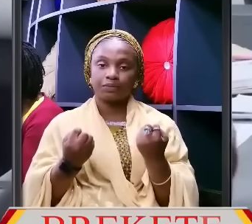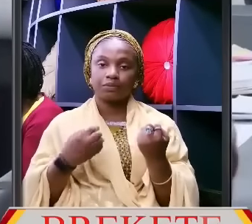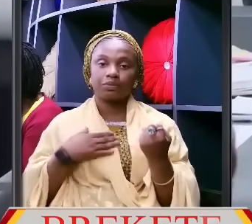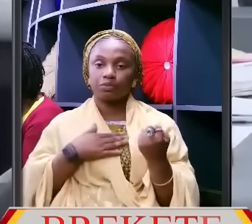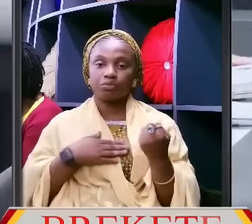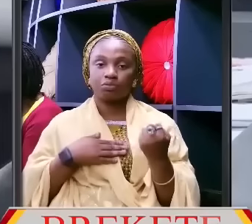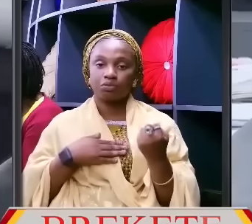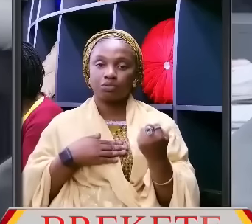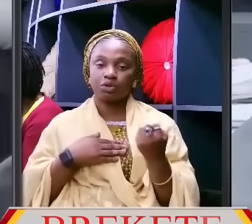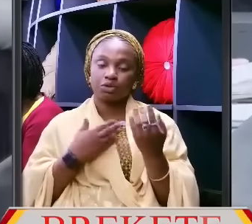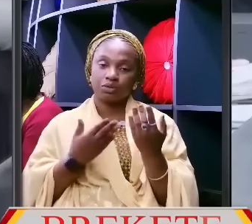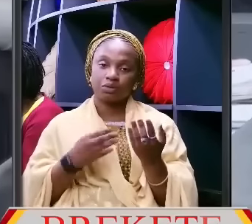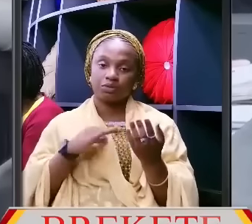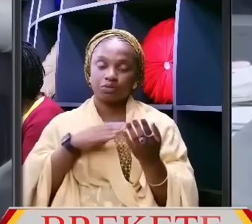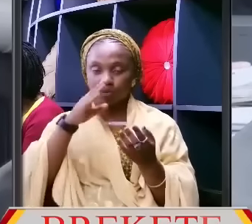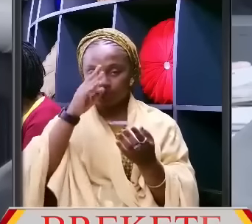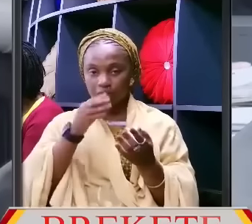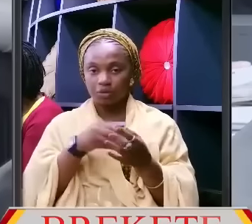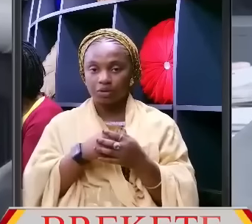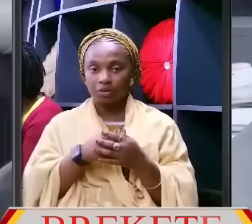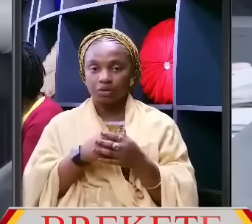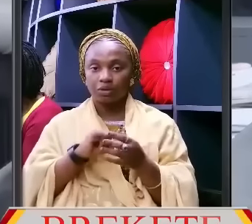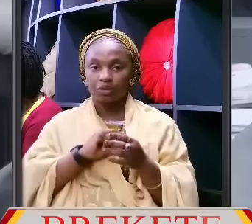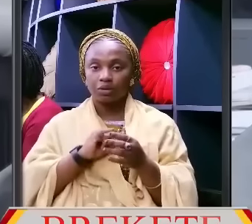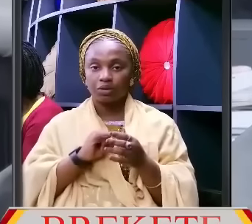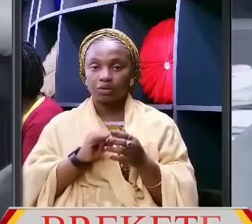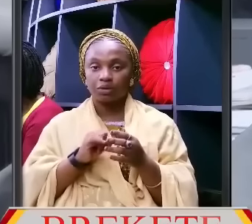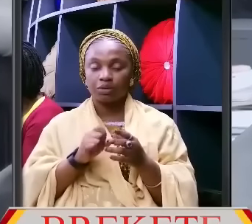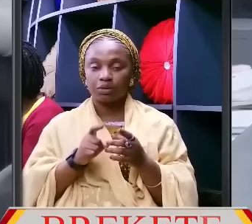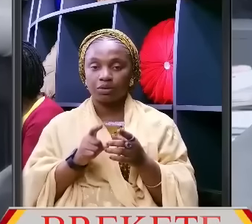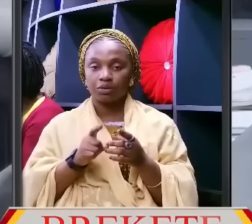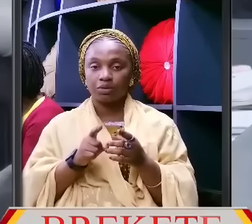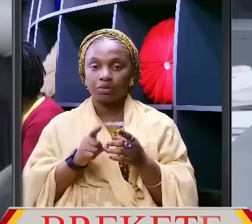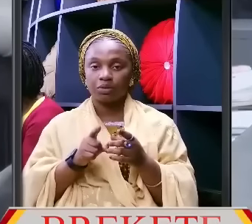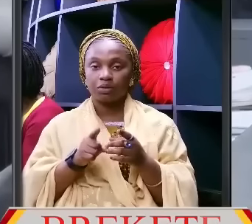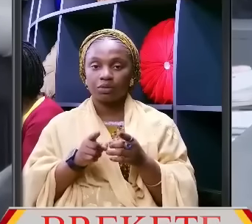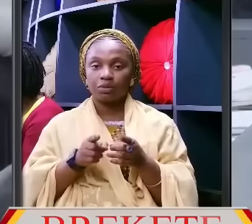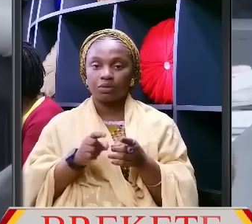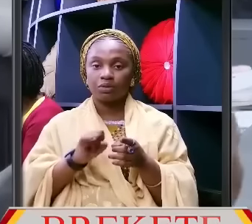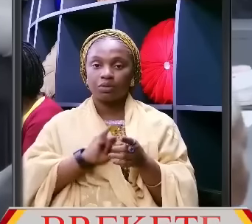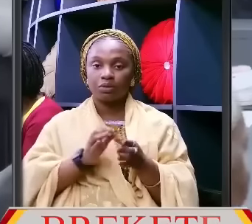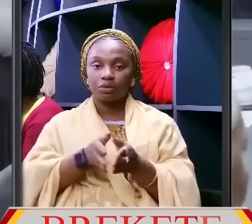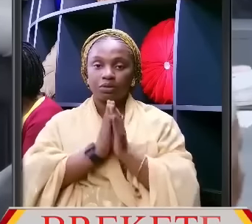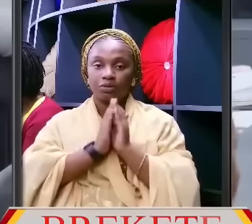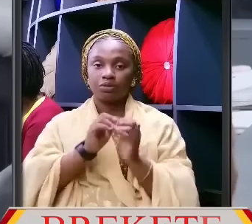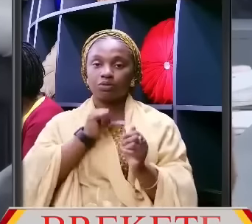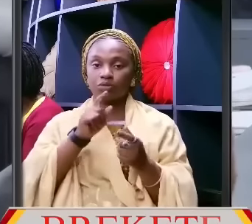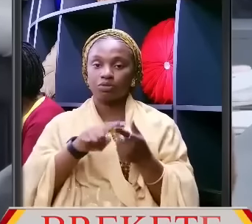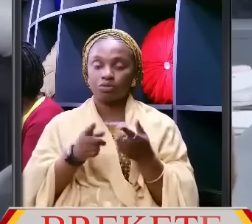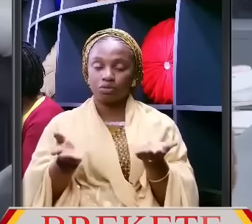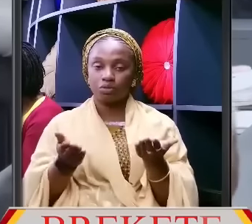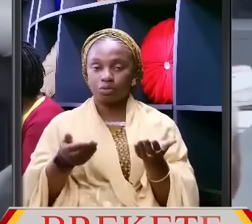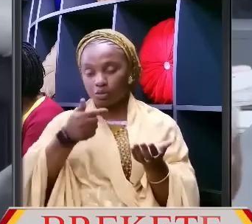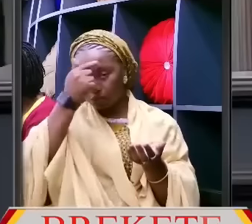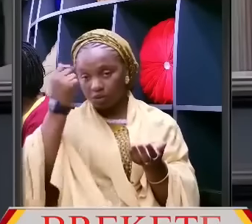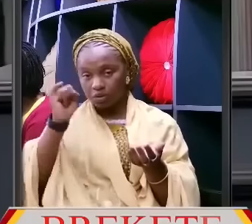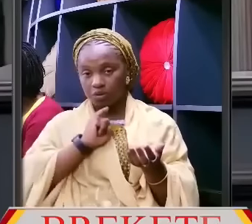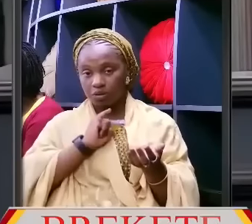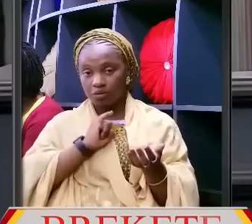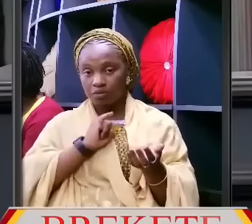Please forgive me, sir. Now me talk say make you know because I dey consider your condition. I'm sorry. No